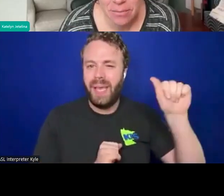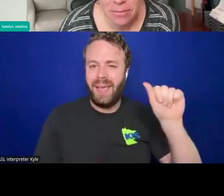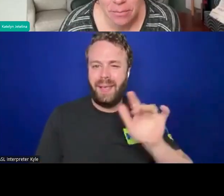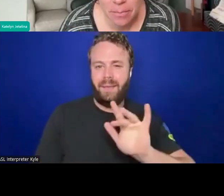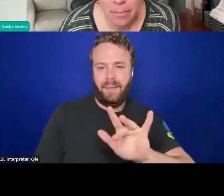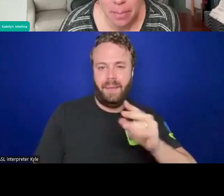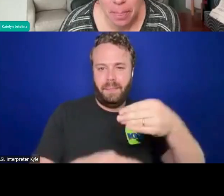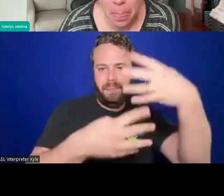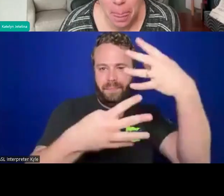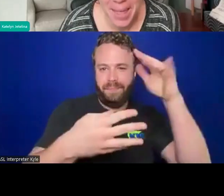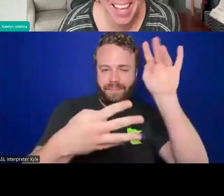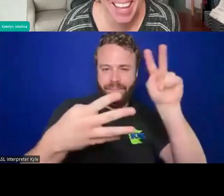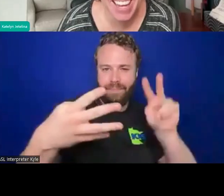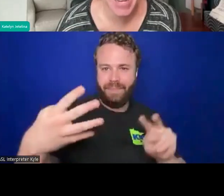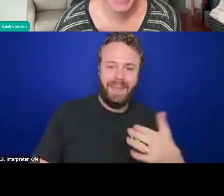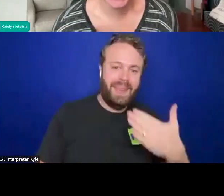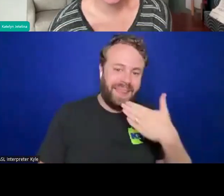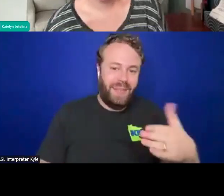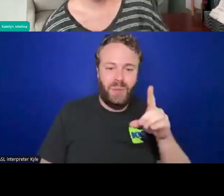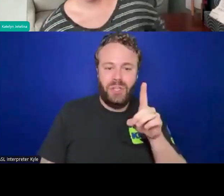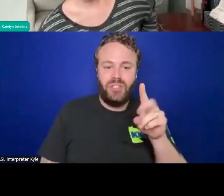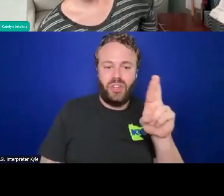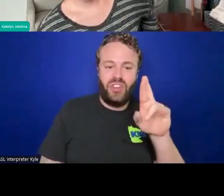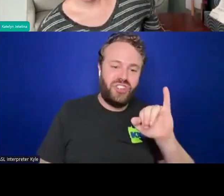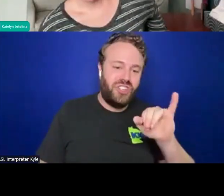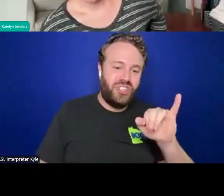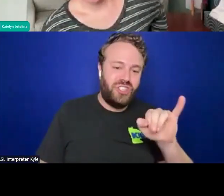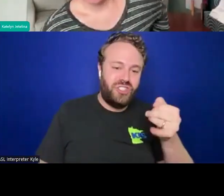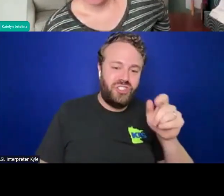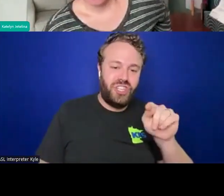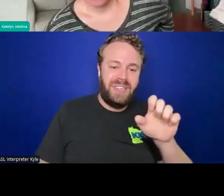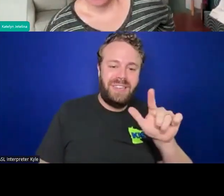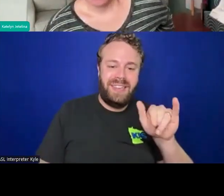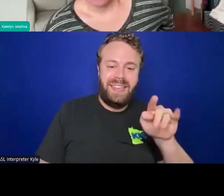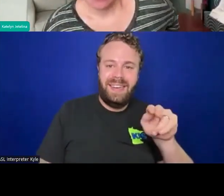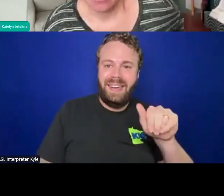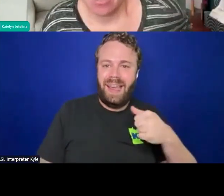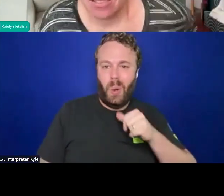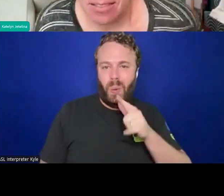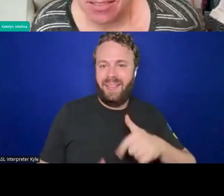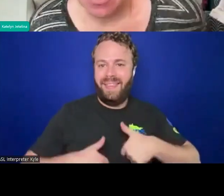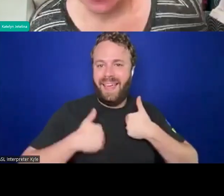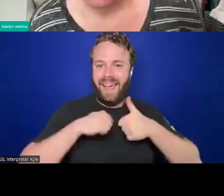answering those live. We've gotten some questions about